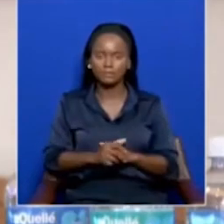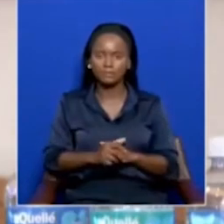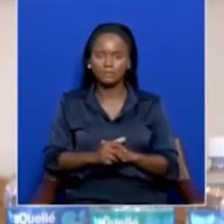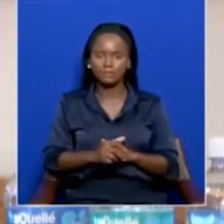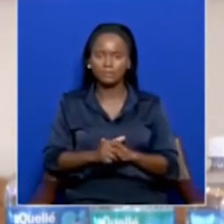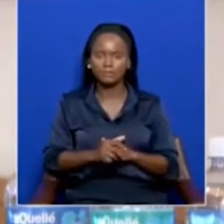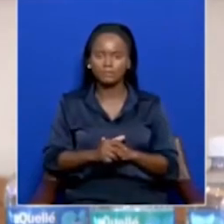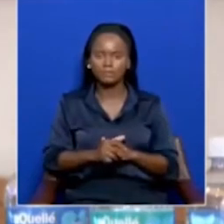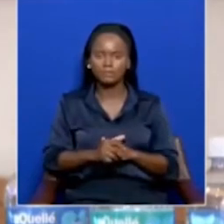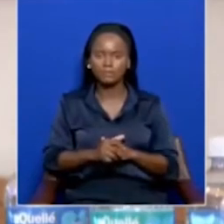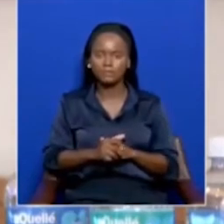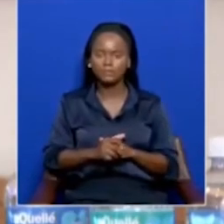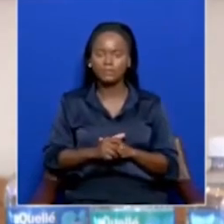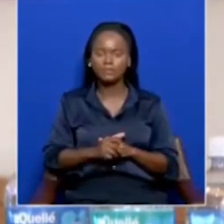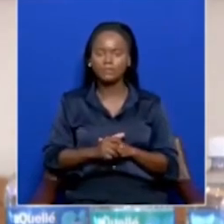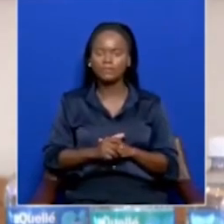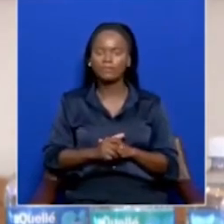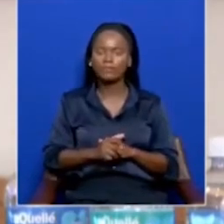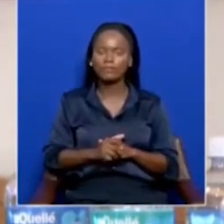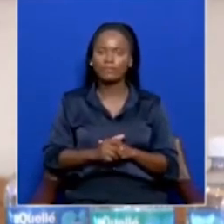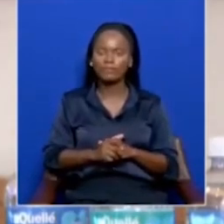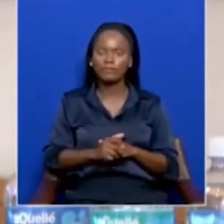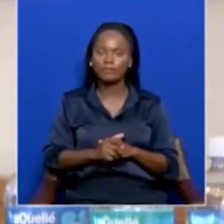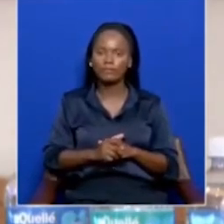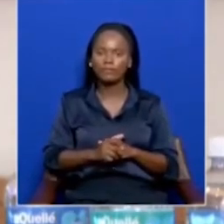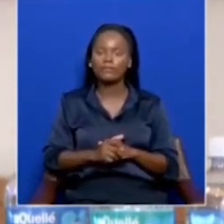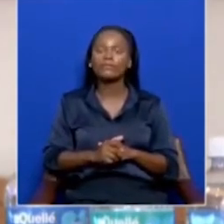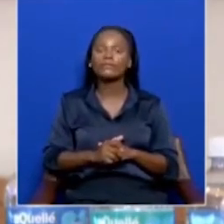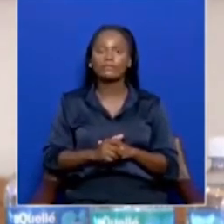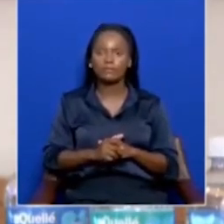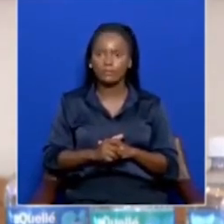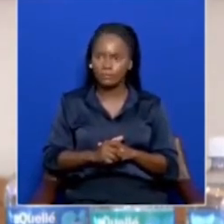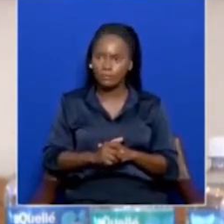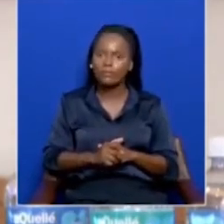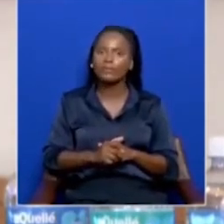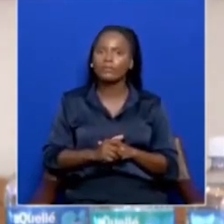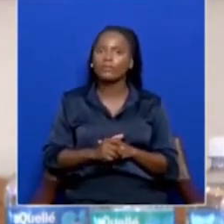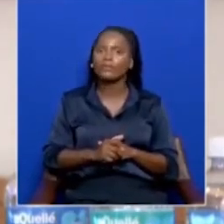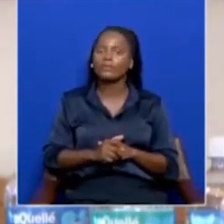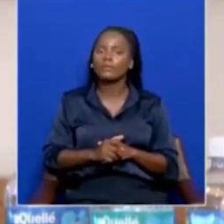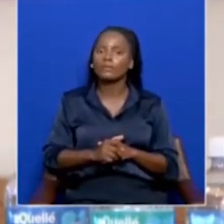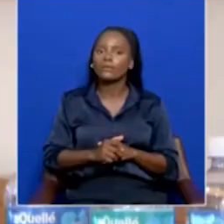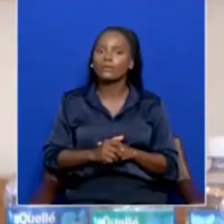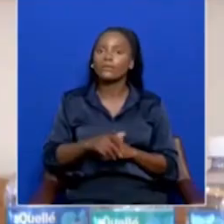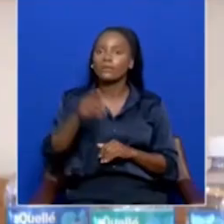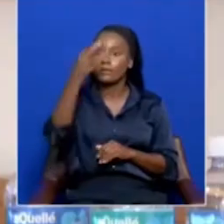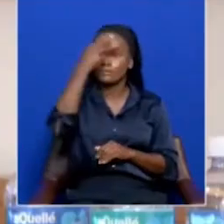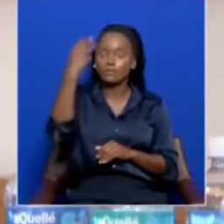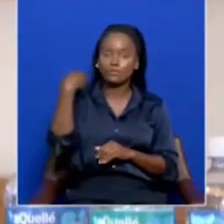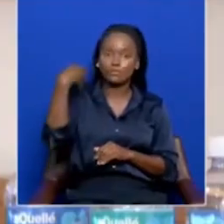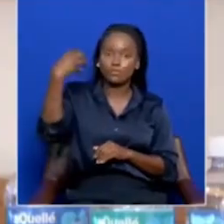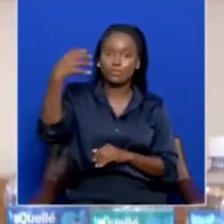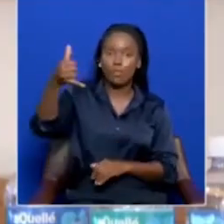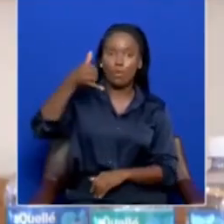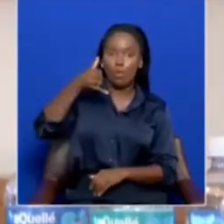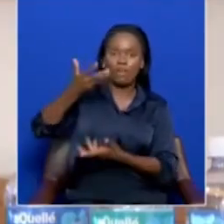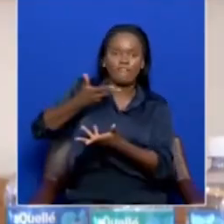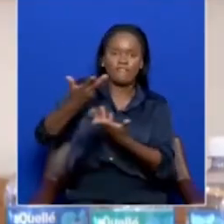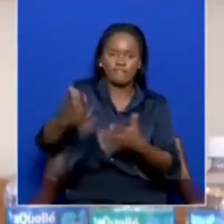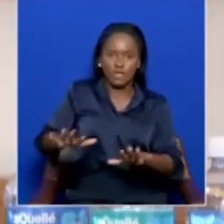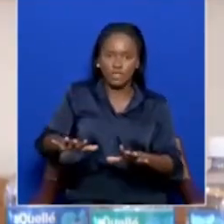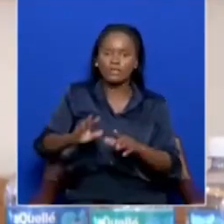After the call with the minister, Mkhunu, I then contacted a friend of mine who happens to be a lawyer to